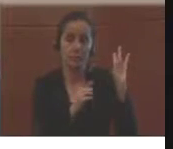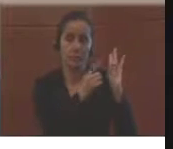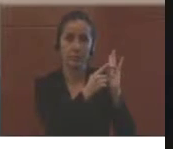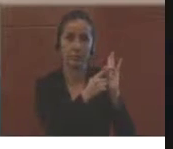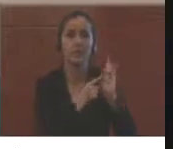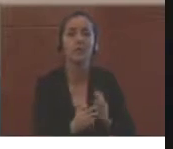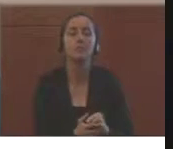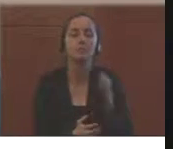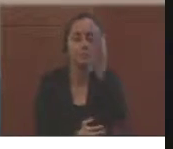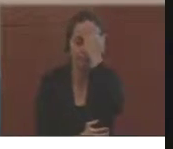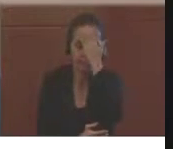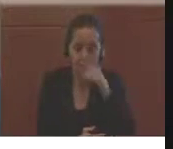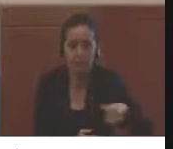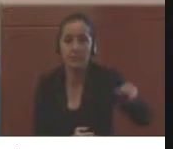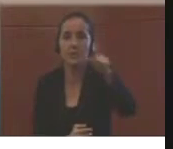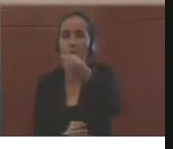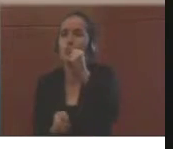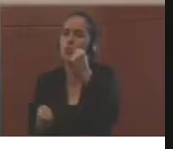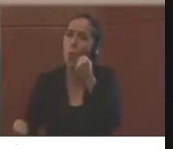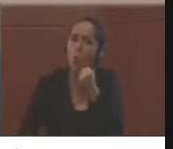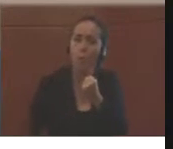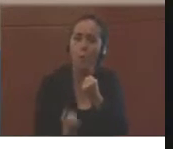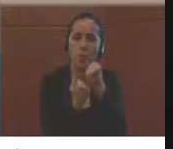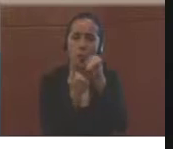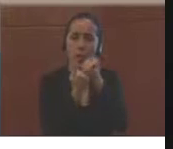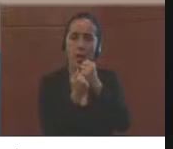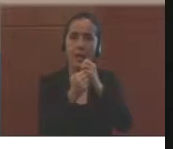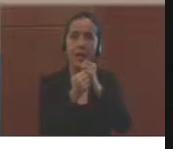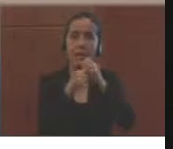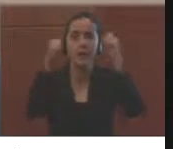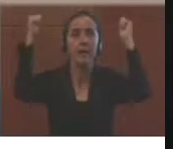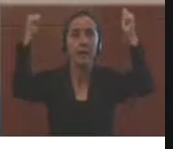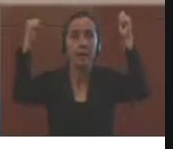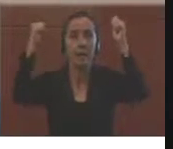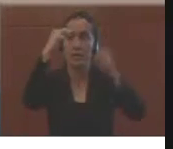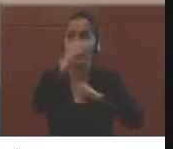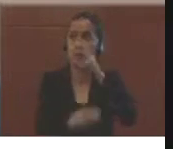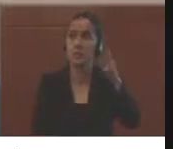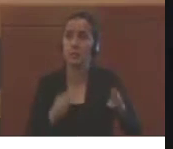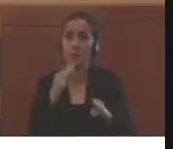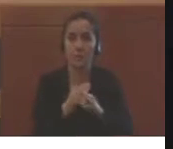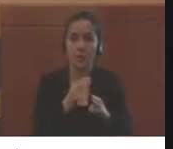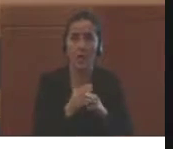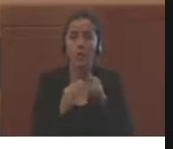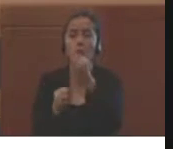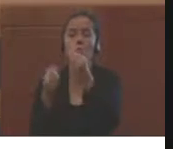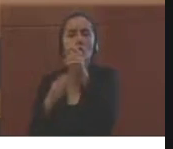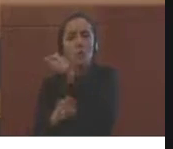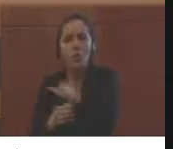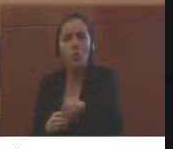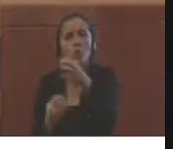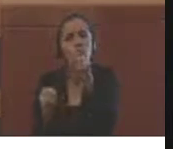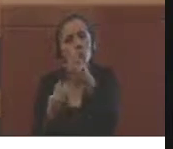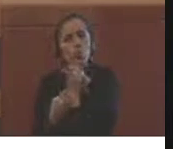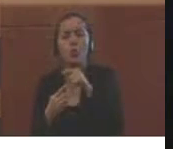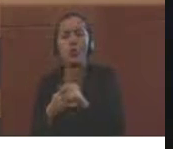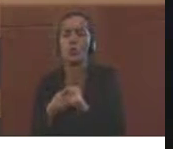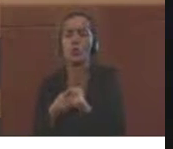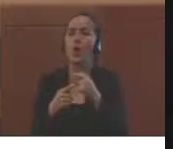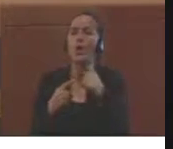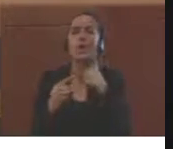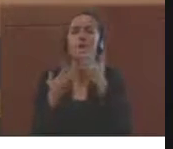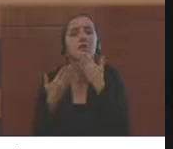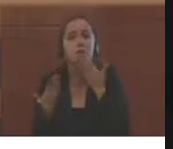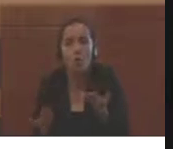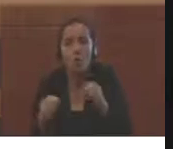7. Acknowledge the contributions of the Making Cities Resilient, My City is Getting Ready global campaign and the